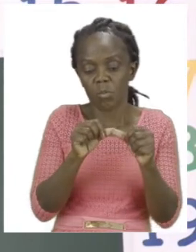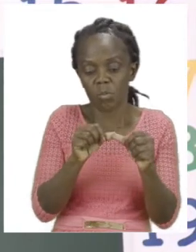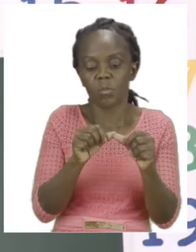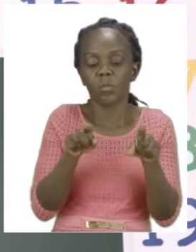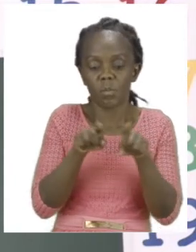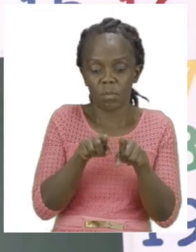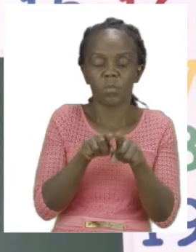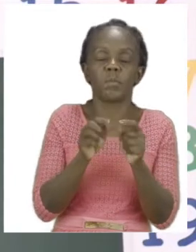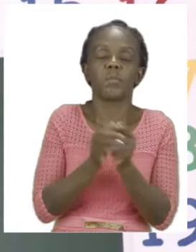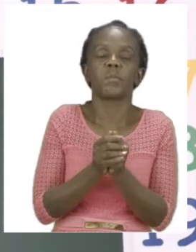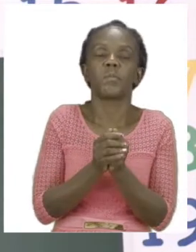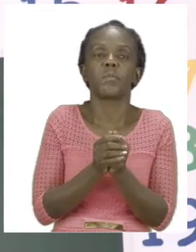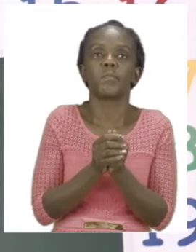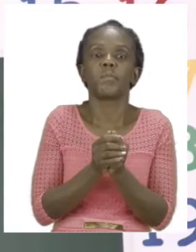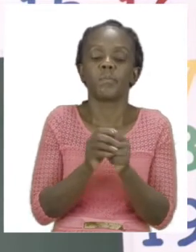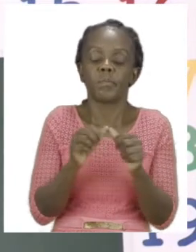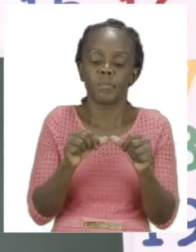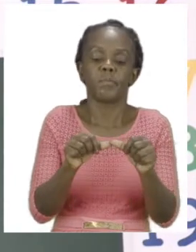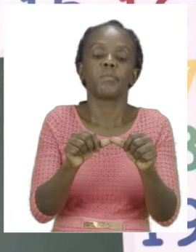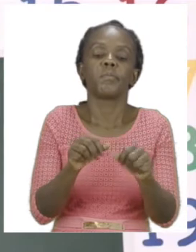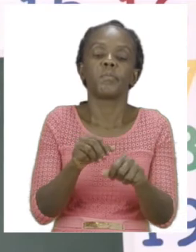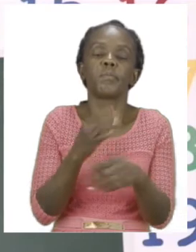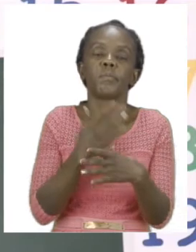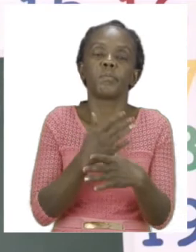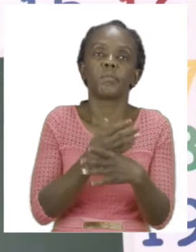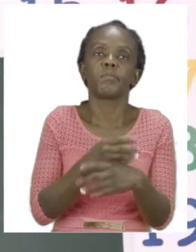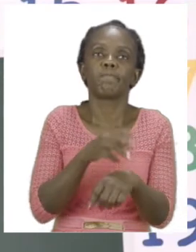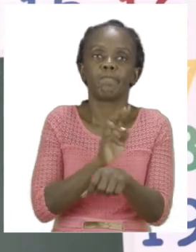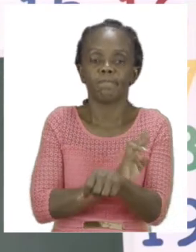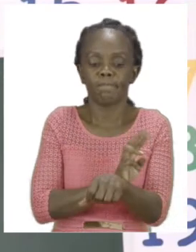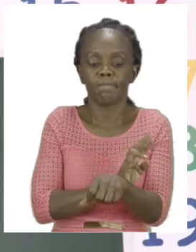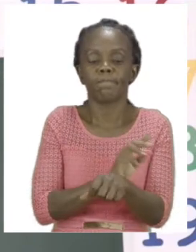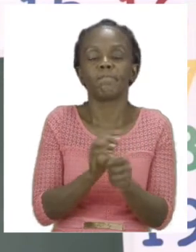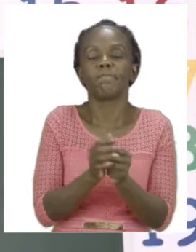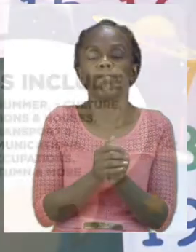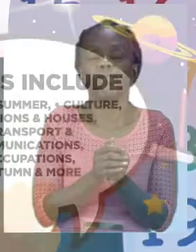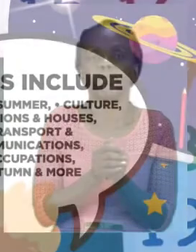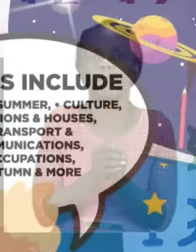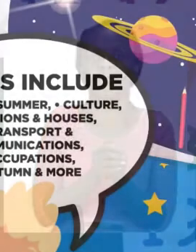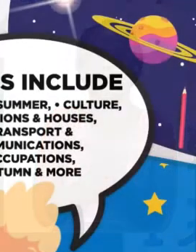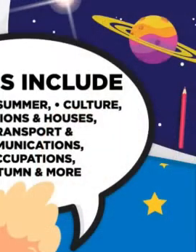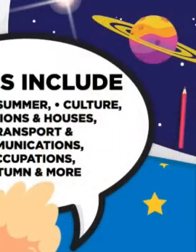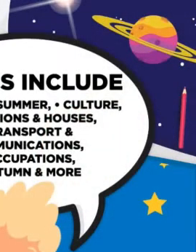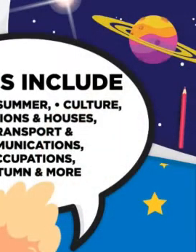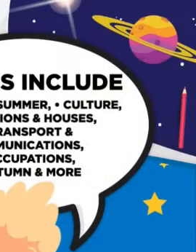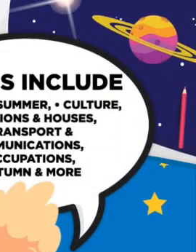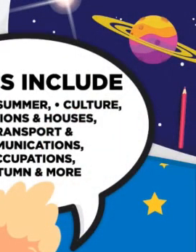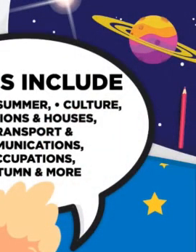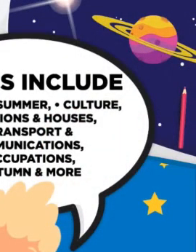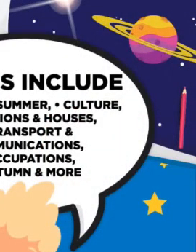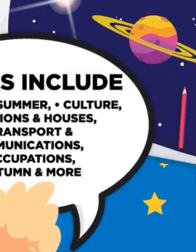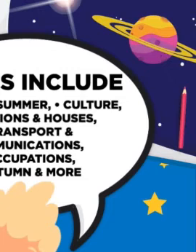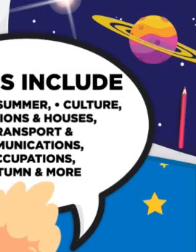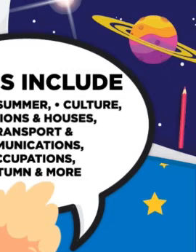done. I will see you soon after our very short advert break. Do you have children in the